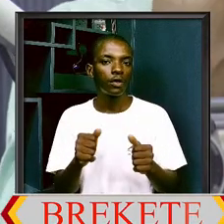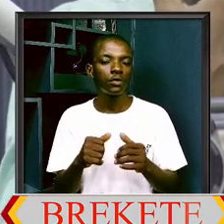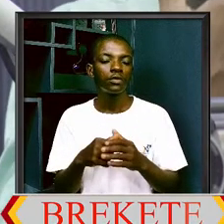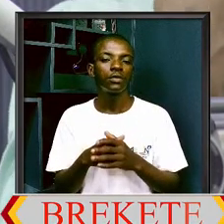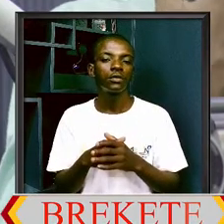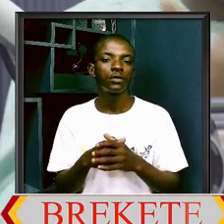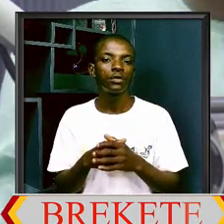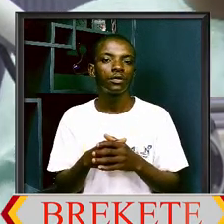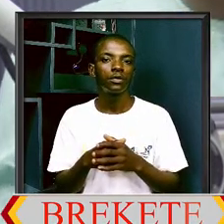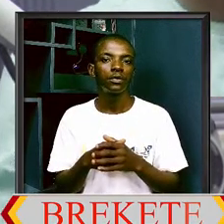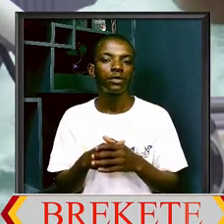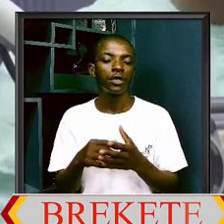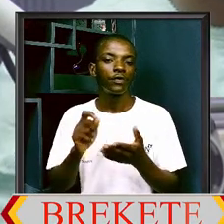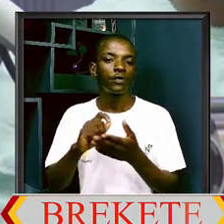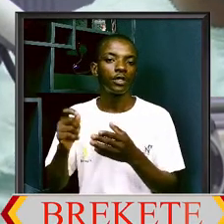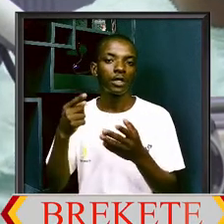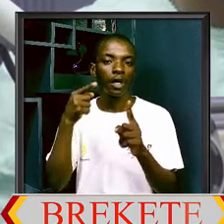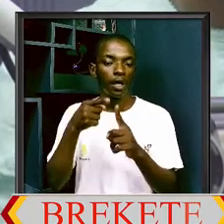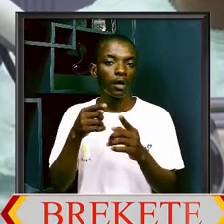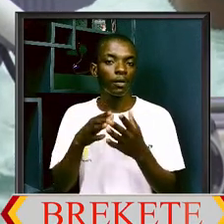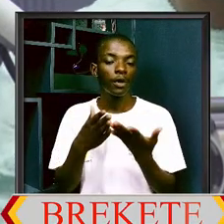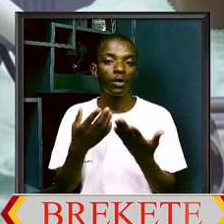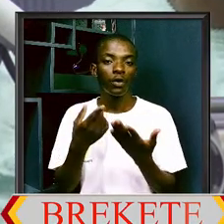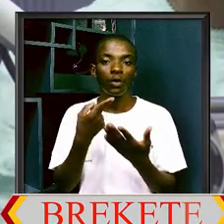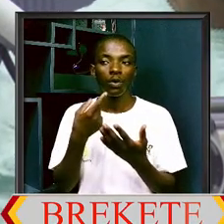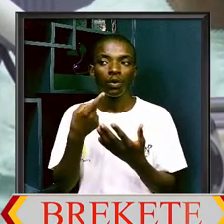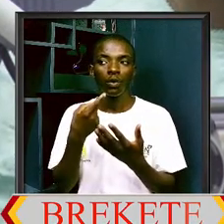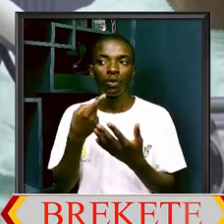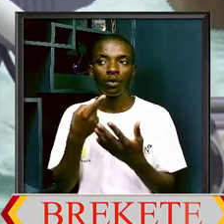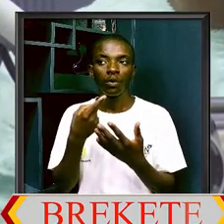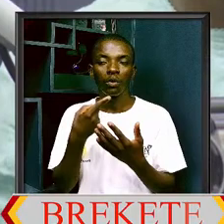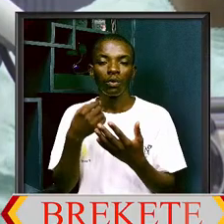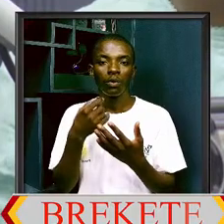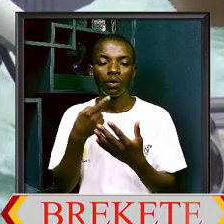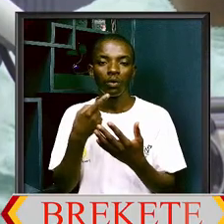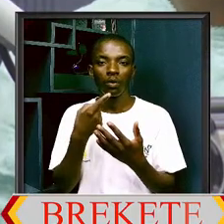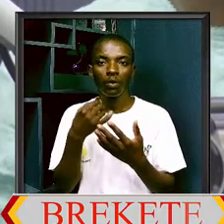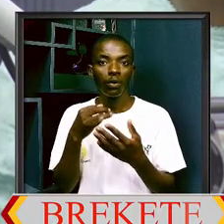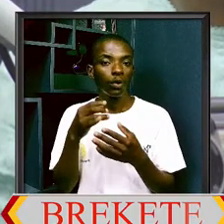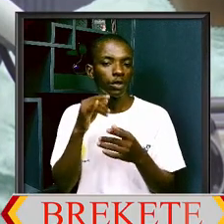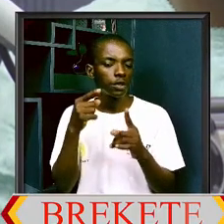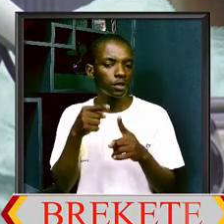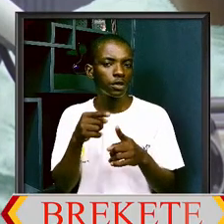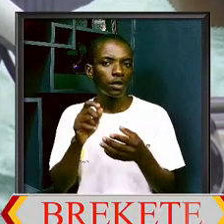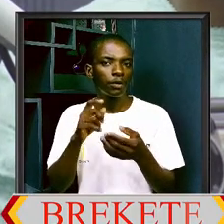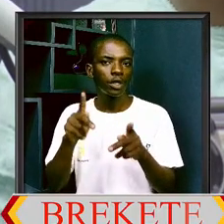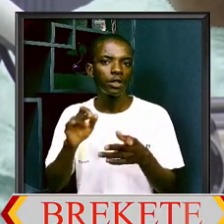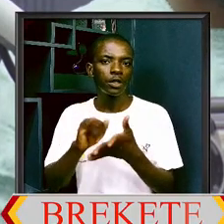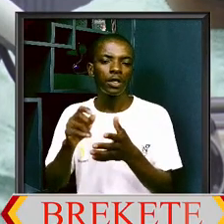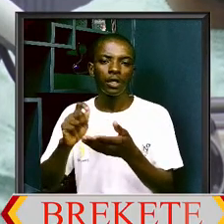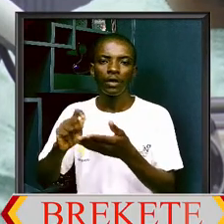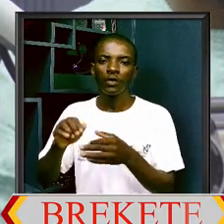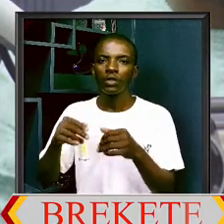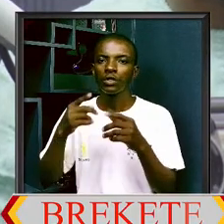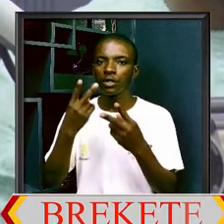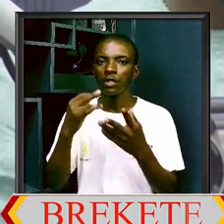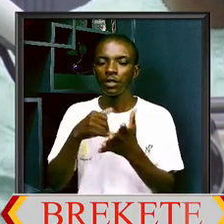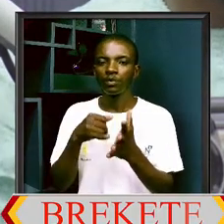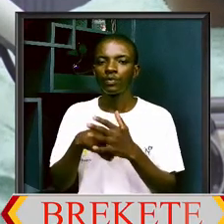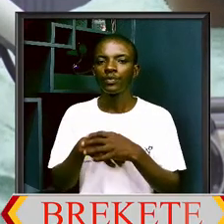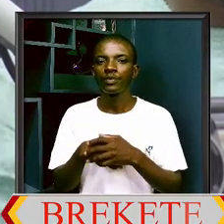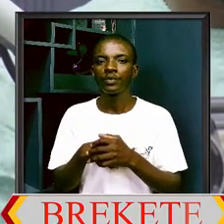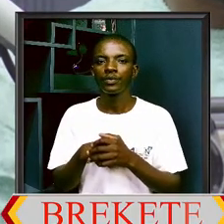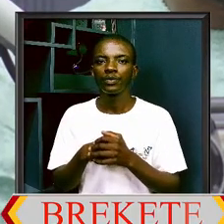irr agreement who write them the person that you the and okay make we see make